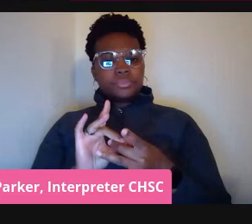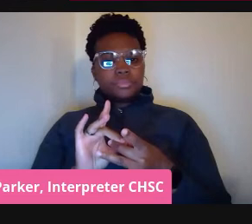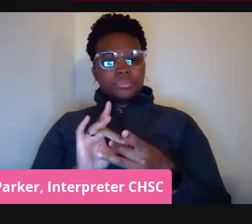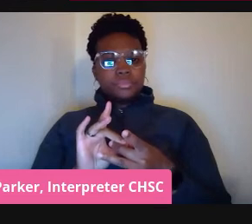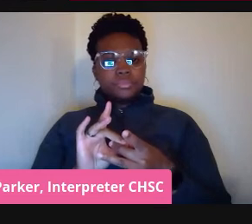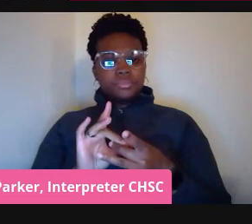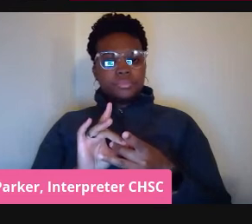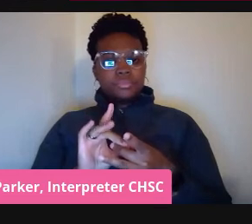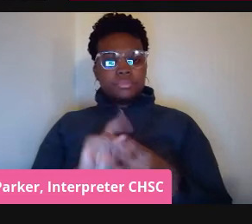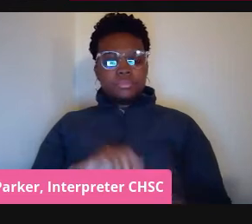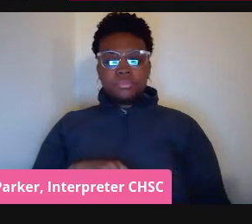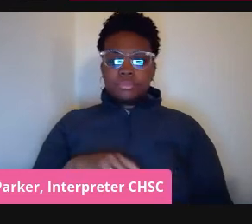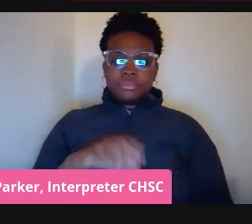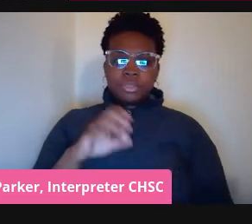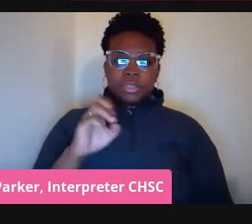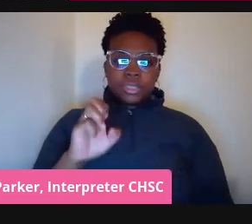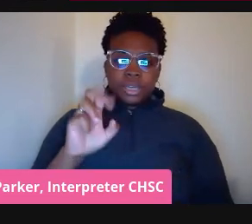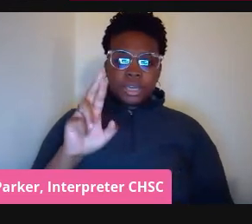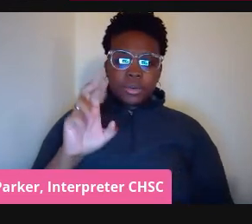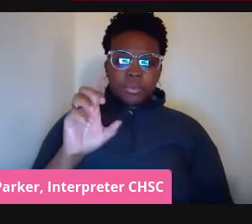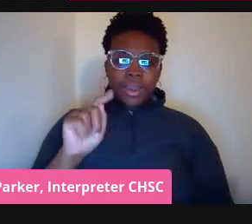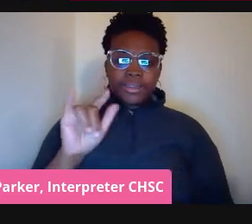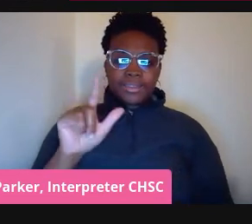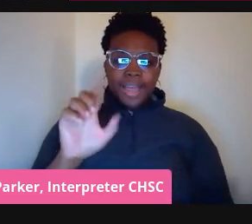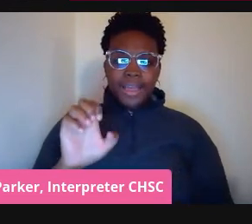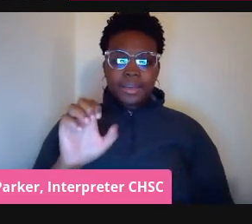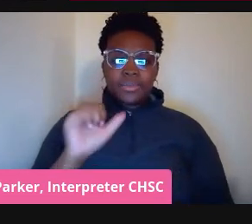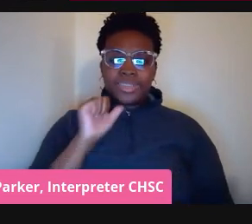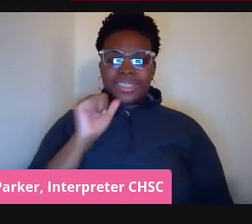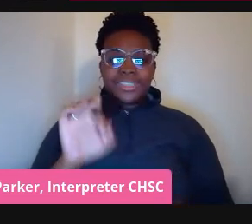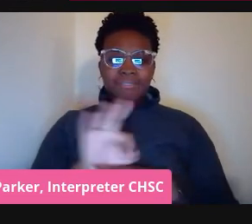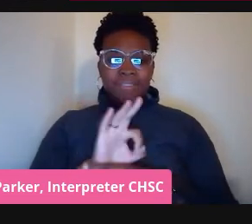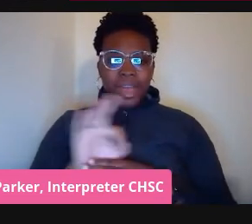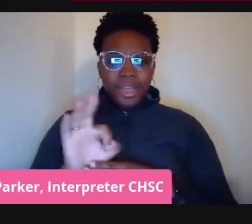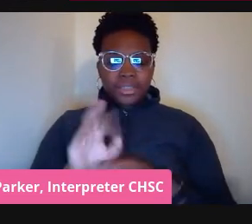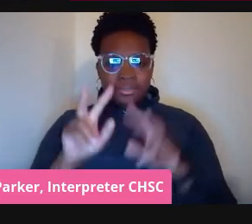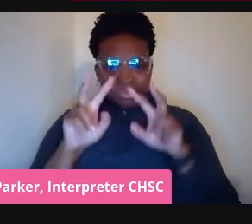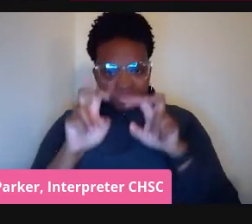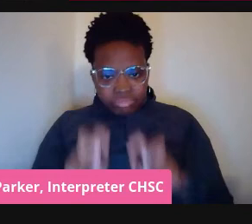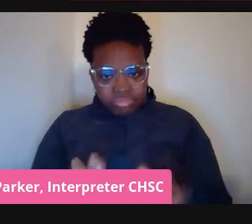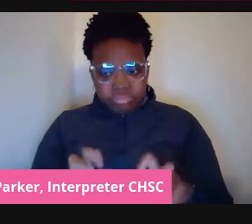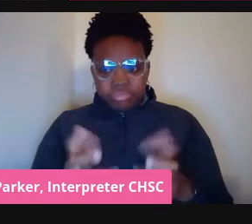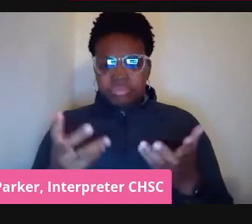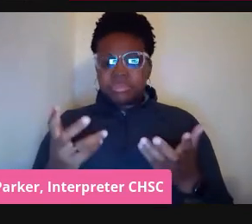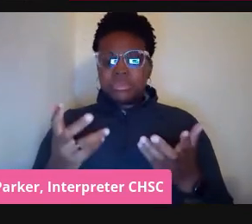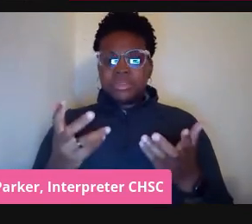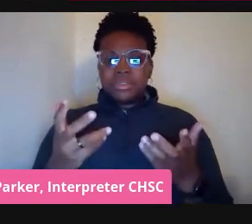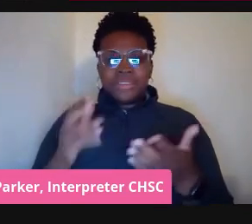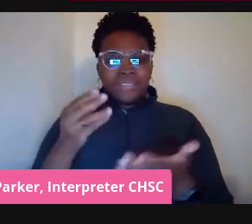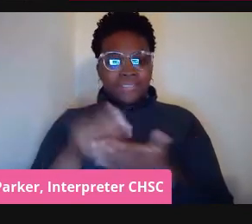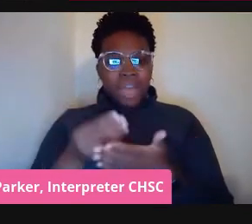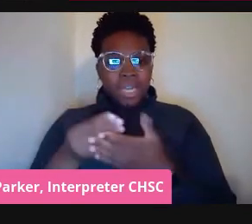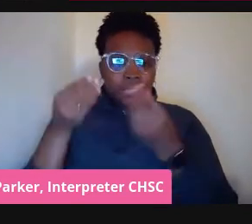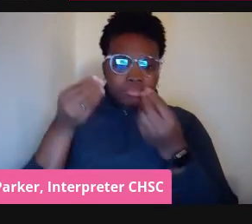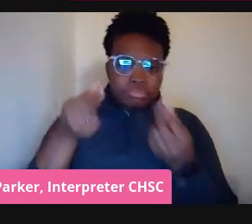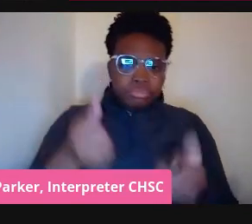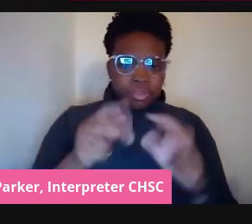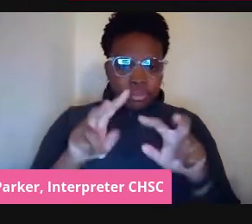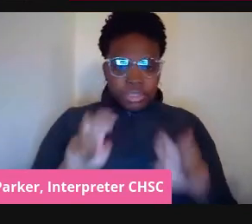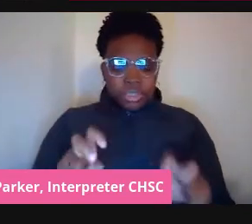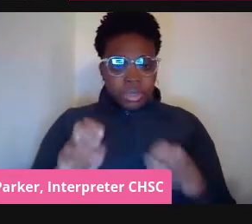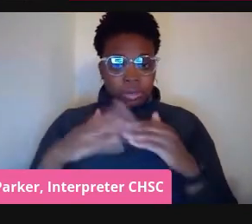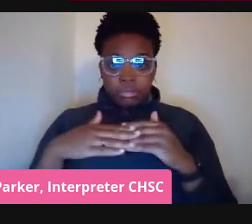erectile dysfunction mm-hmm. funding and research, and contraception funding and research, which is off the